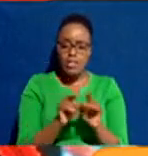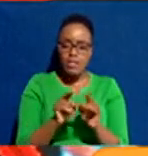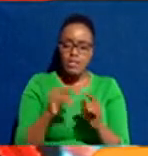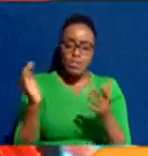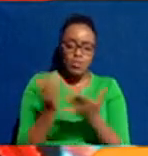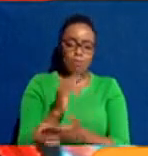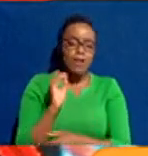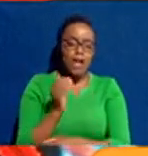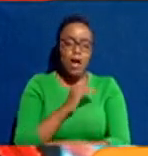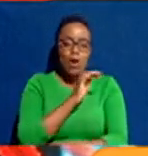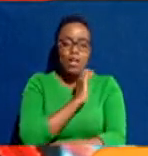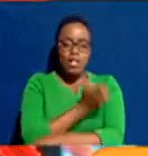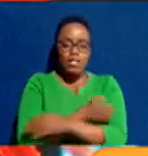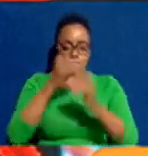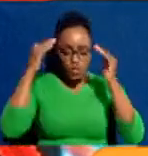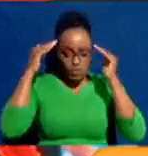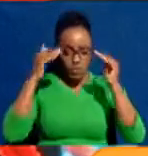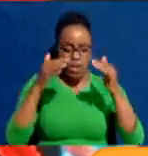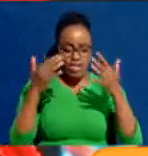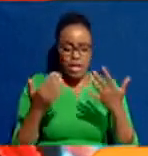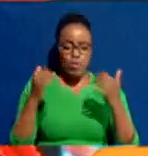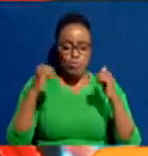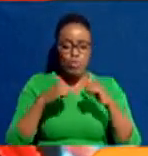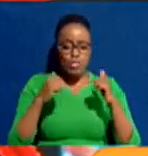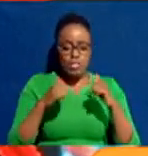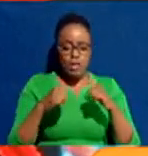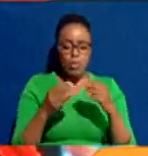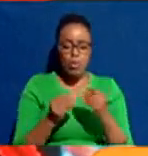our energies that we should be focusing on how do we address the challenges. Okay.